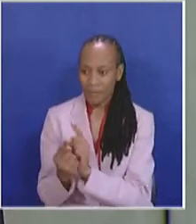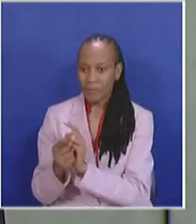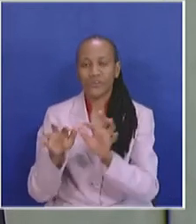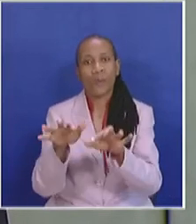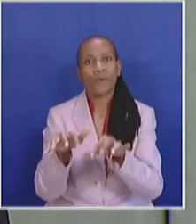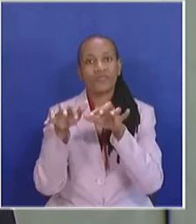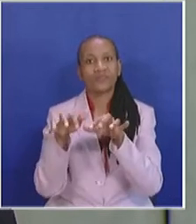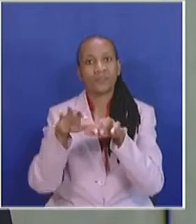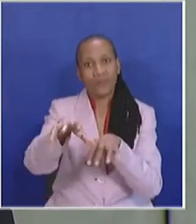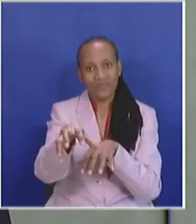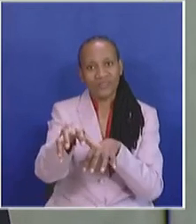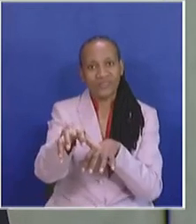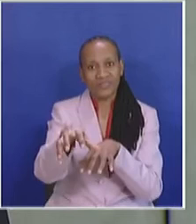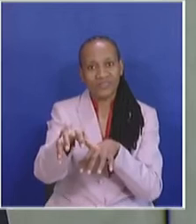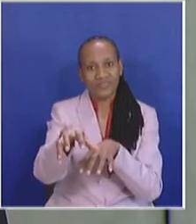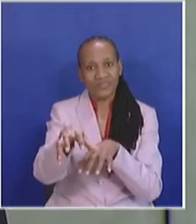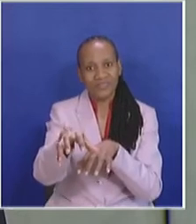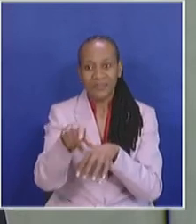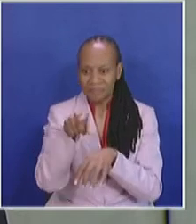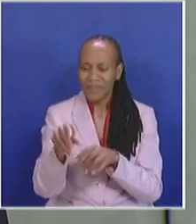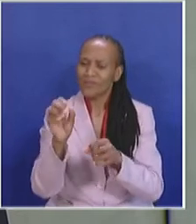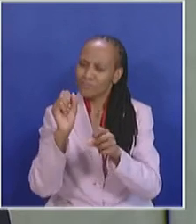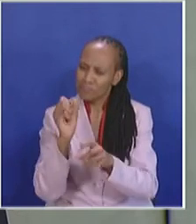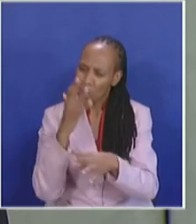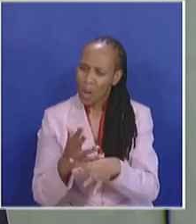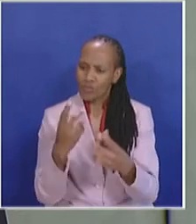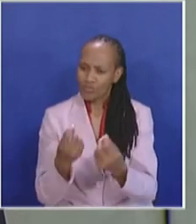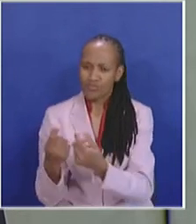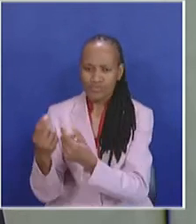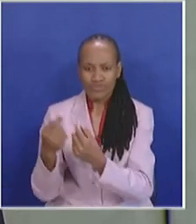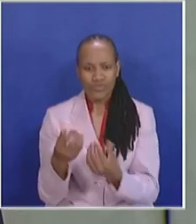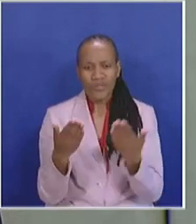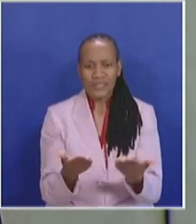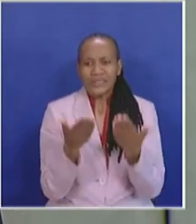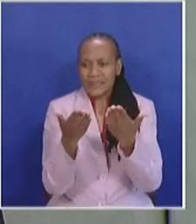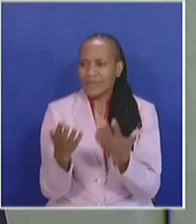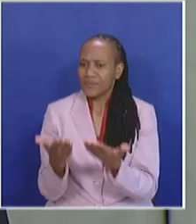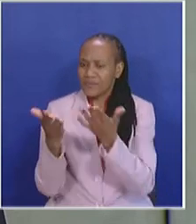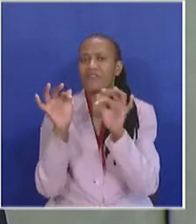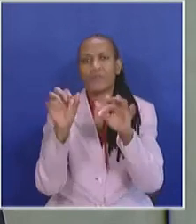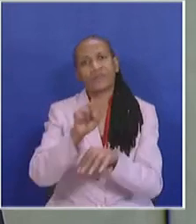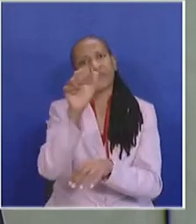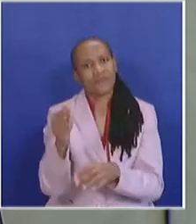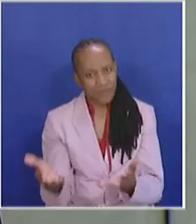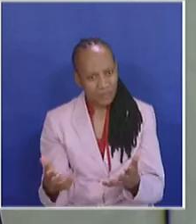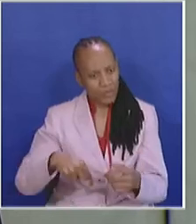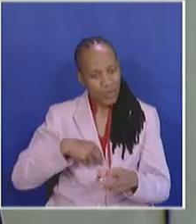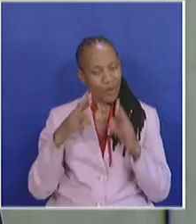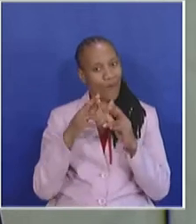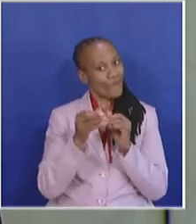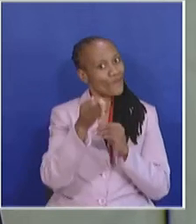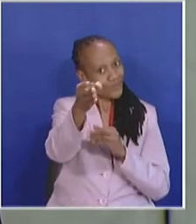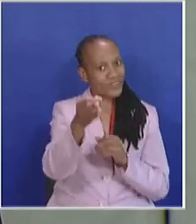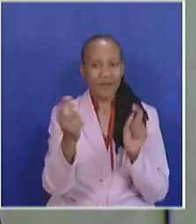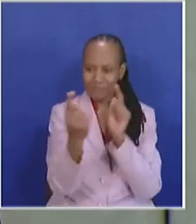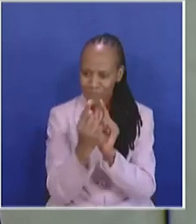executive members. Steadily, we are working towards an integrated way of delivering services to our people. We look forward to fruitful future